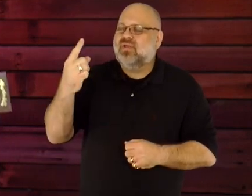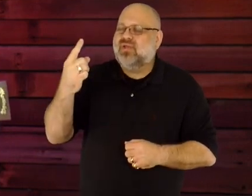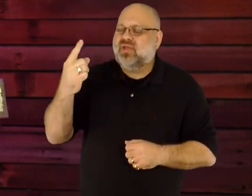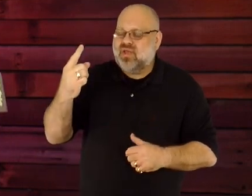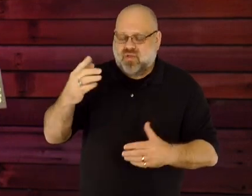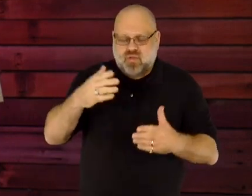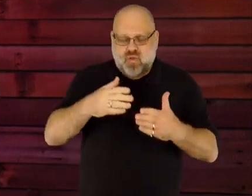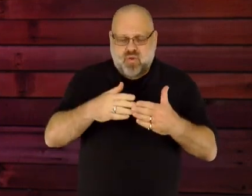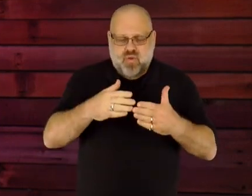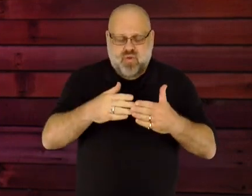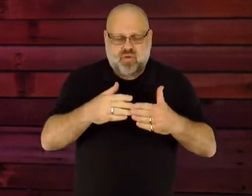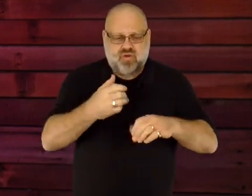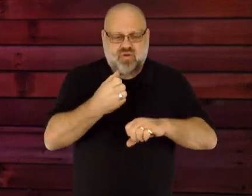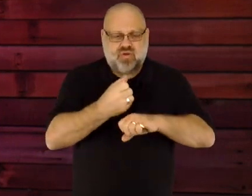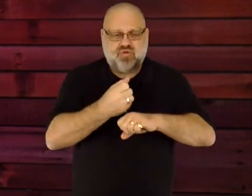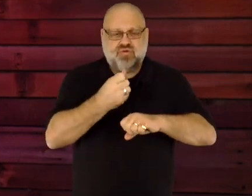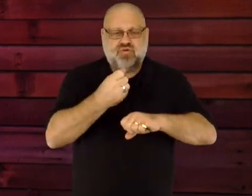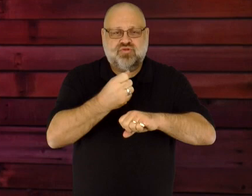alone,